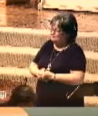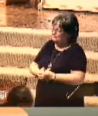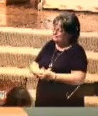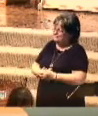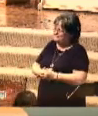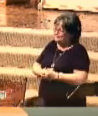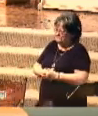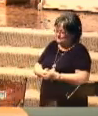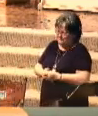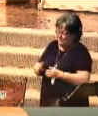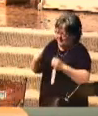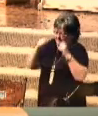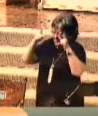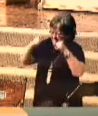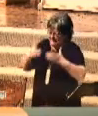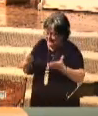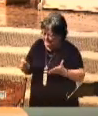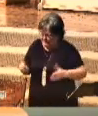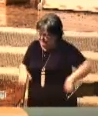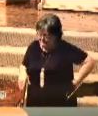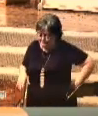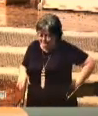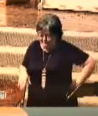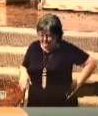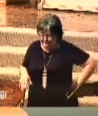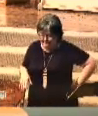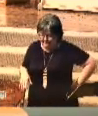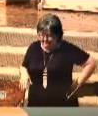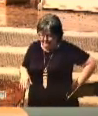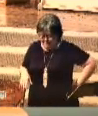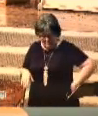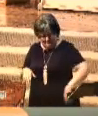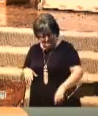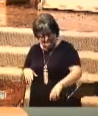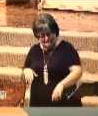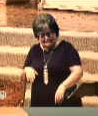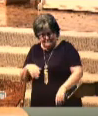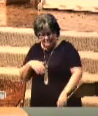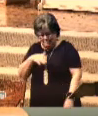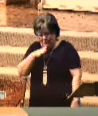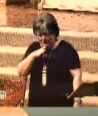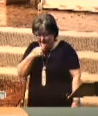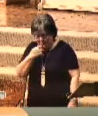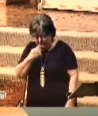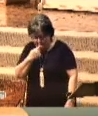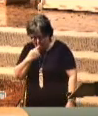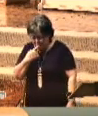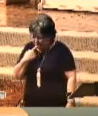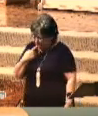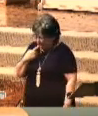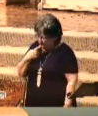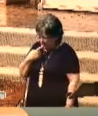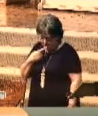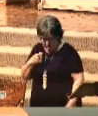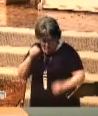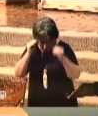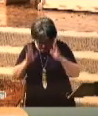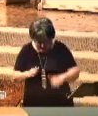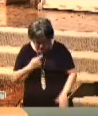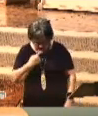And it's just an amazing thing, you know. And she said, "Is that what your teacher